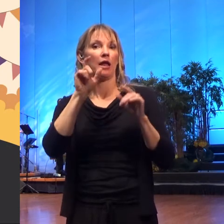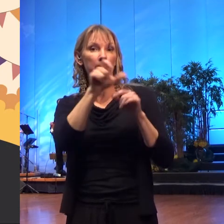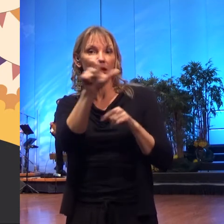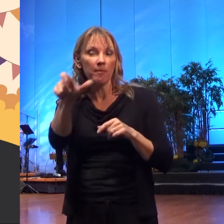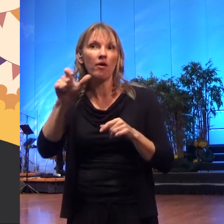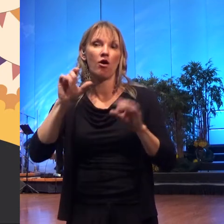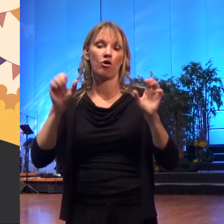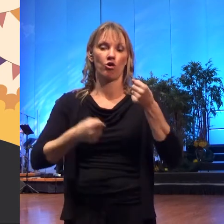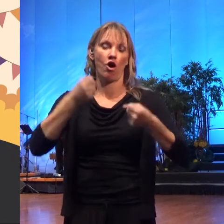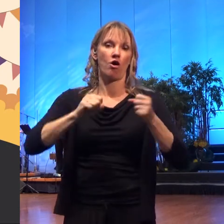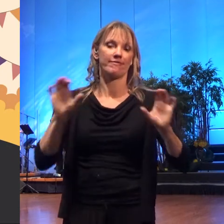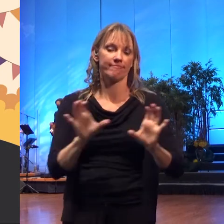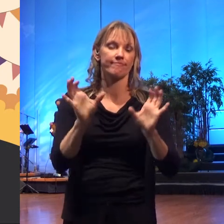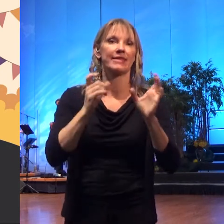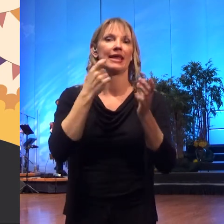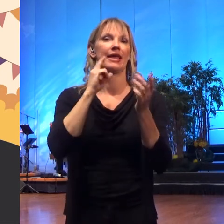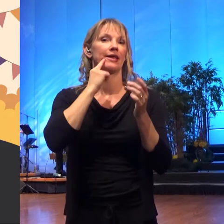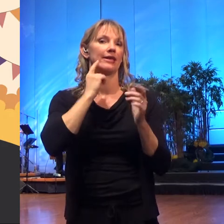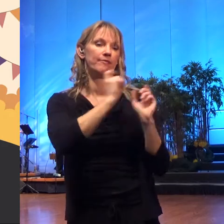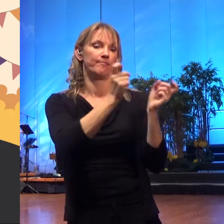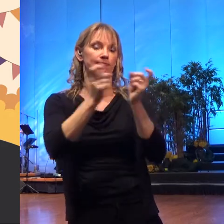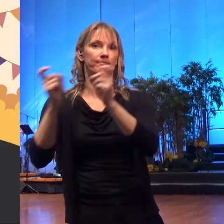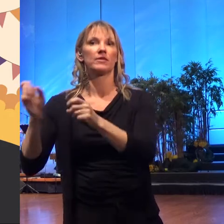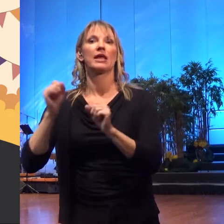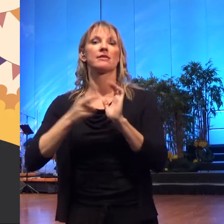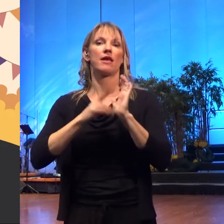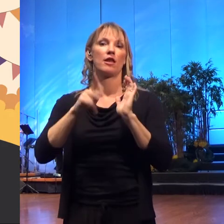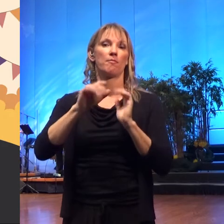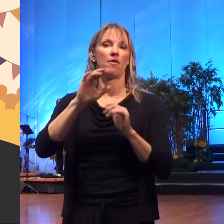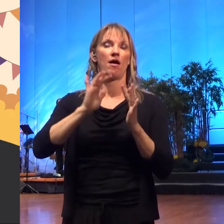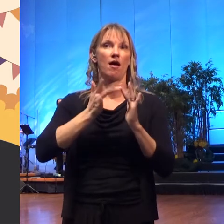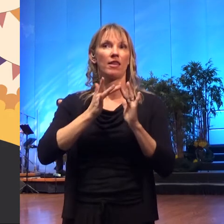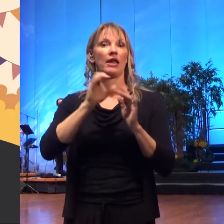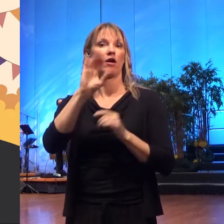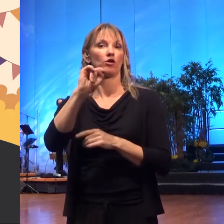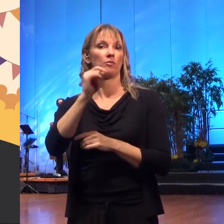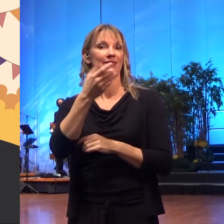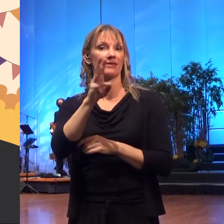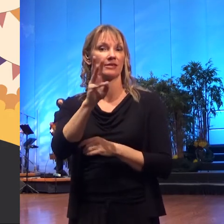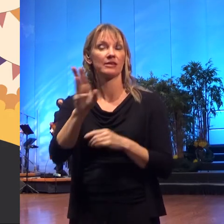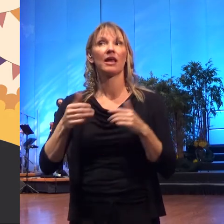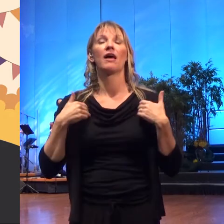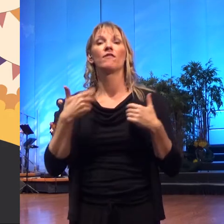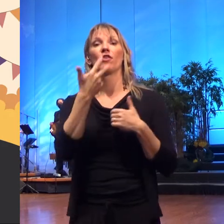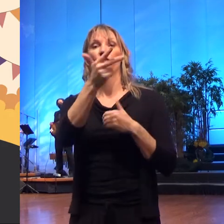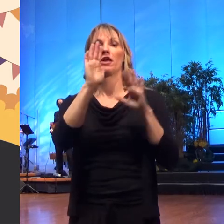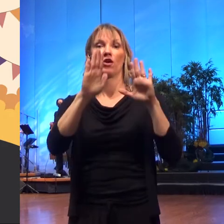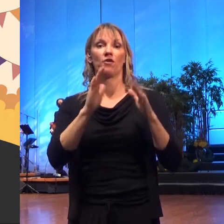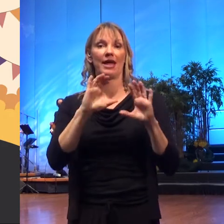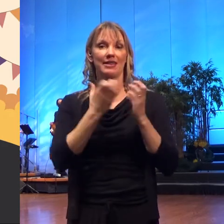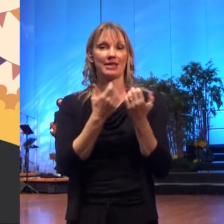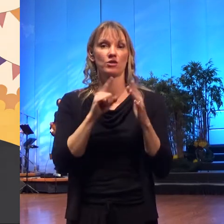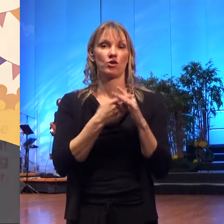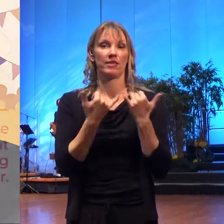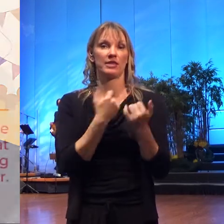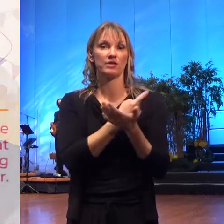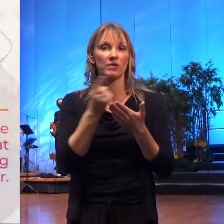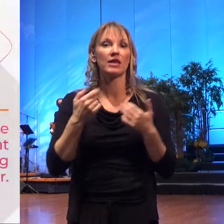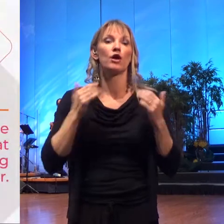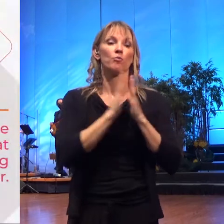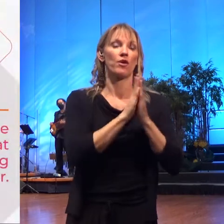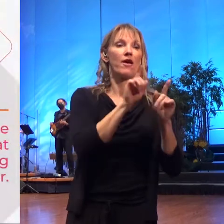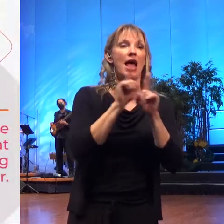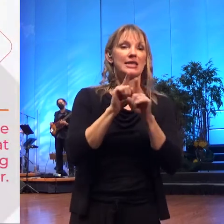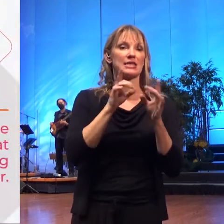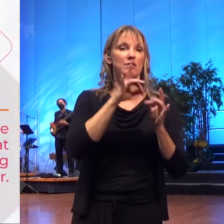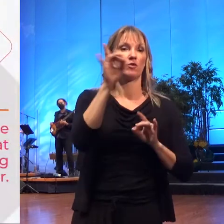and give out candy too. So you can sign up for that online. That's October 16th. 3 great classes starting this week, Dr. Patty. There is prayer as a